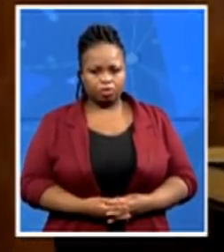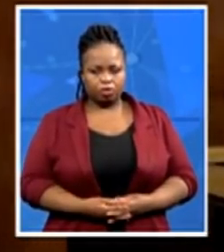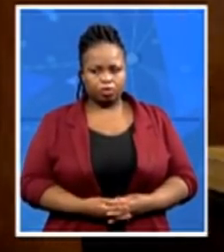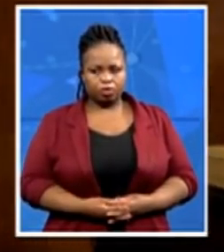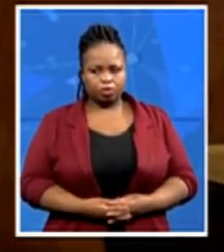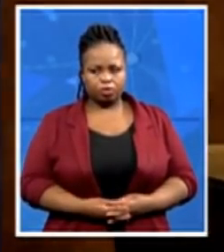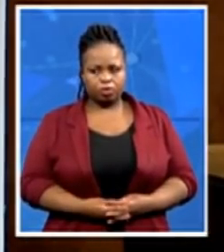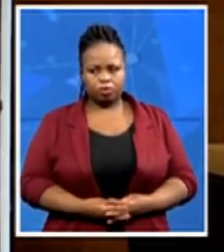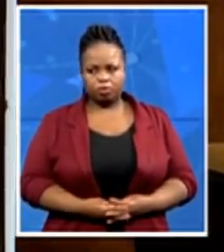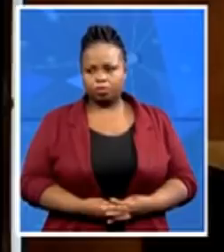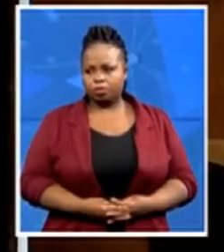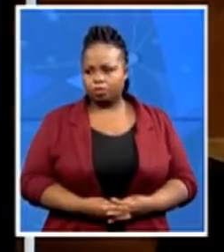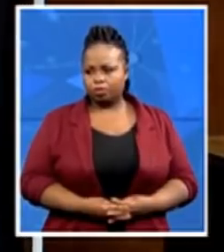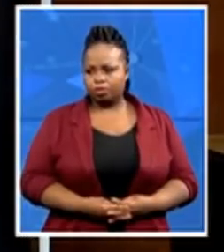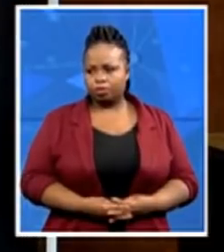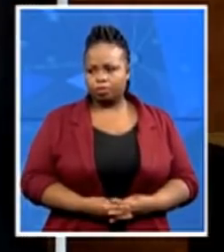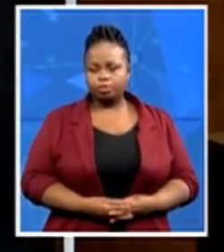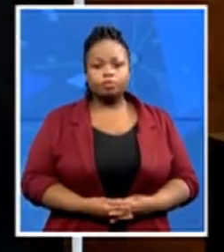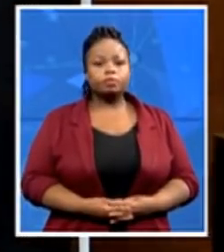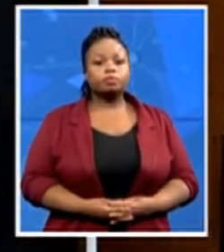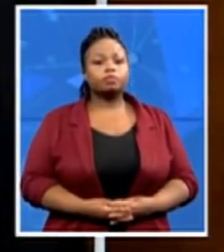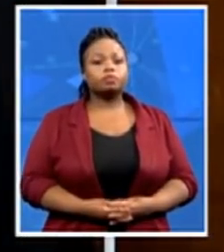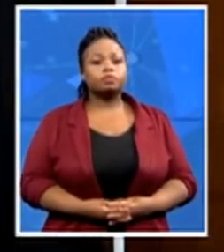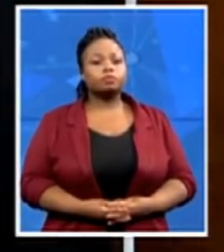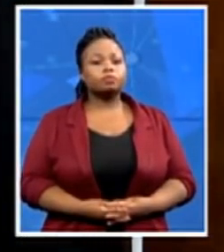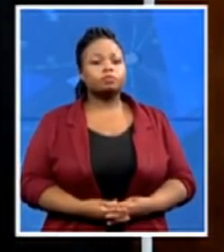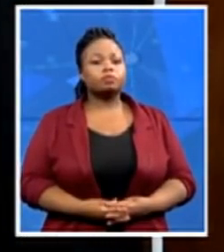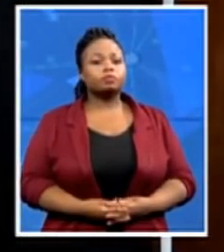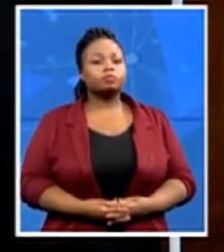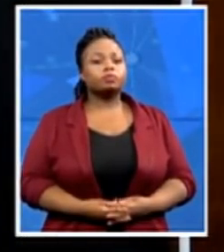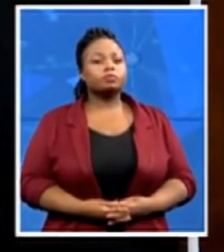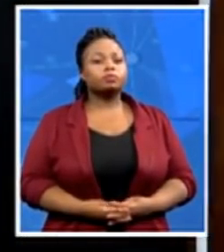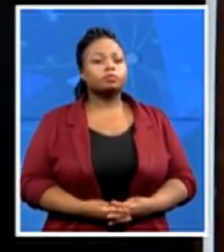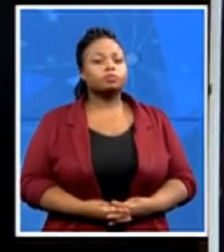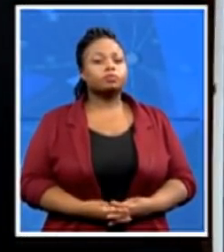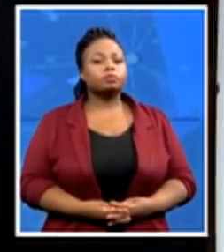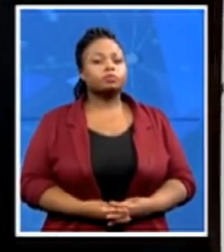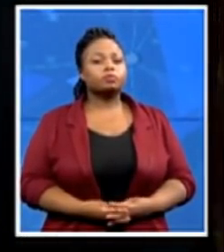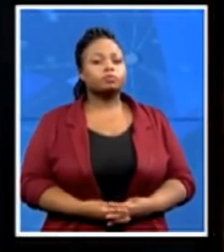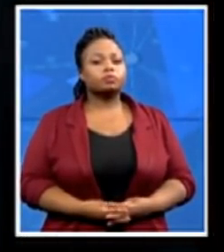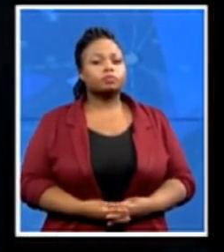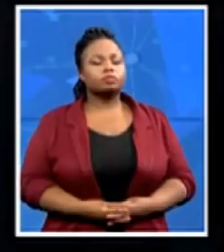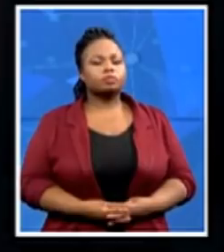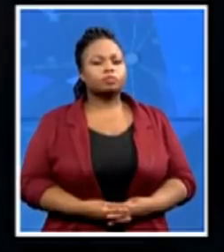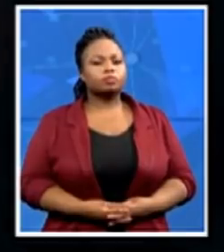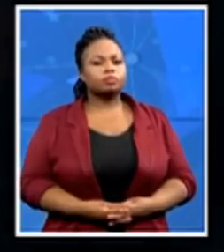The state has nothing further, Your Worship, except to say that we are only relying on the subsection D